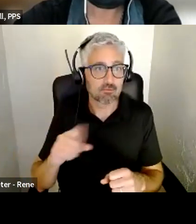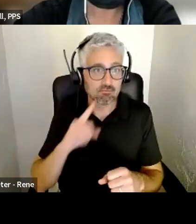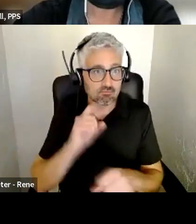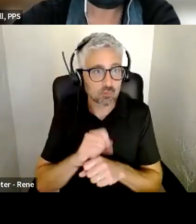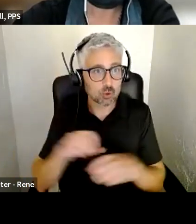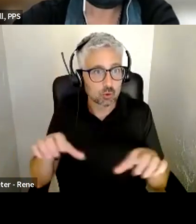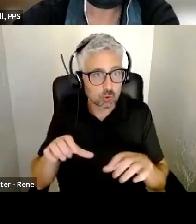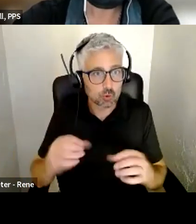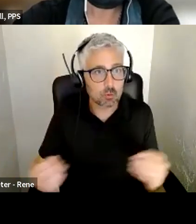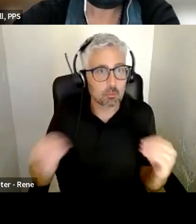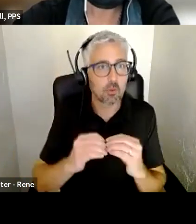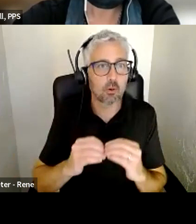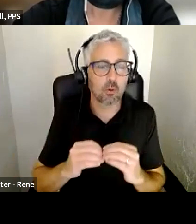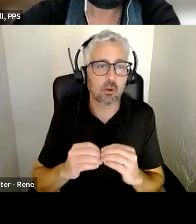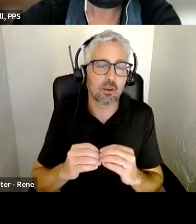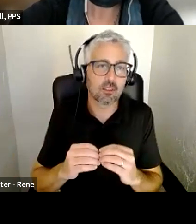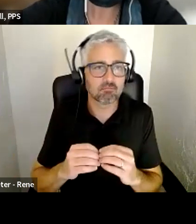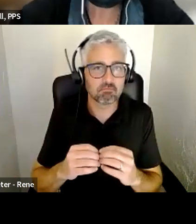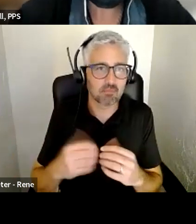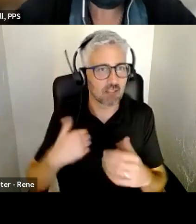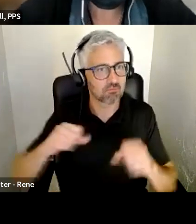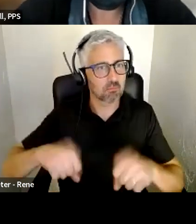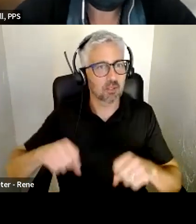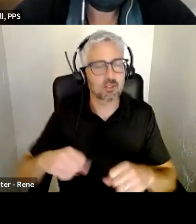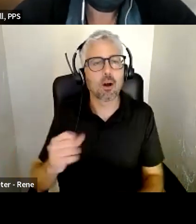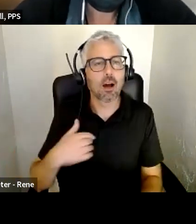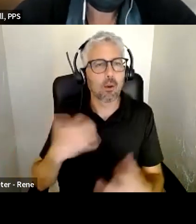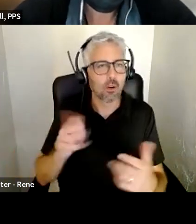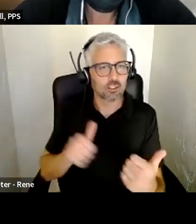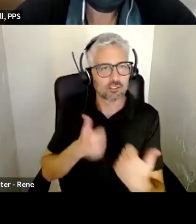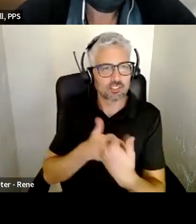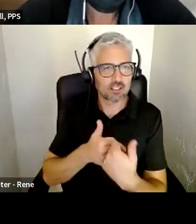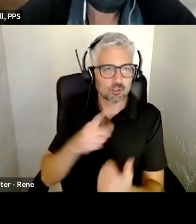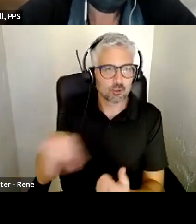and I wanted to put the gauntlet out there